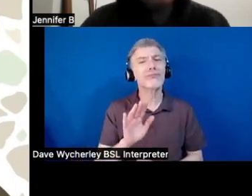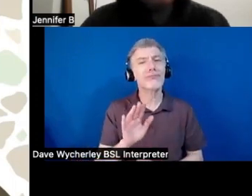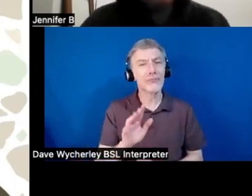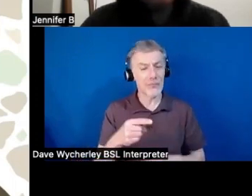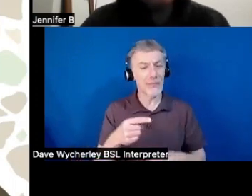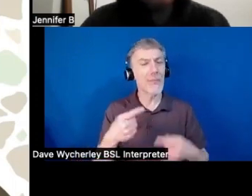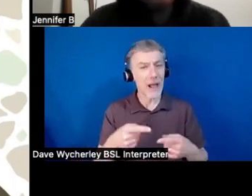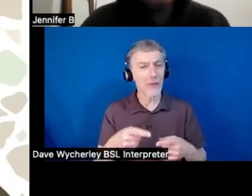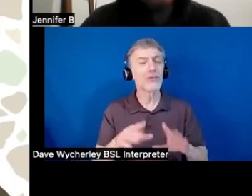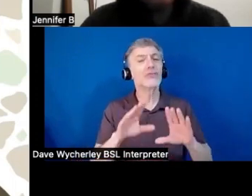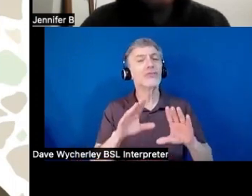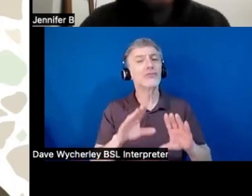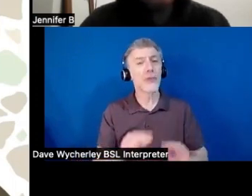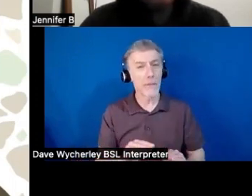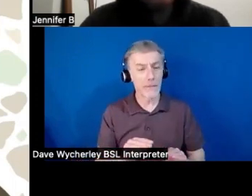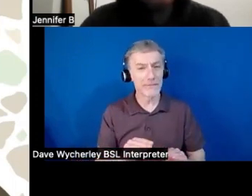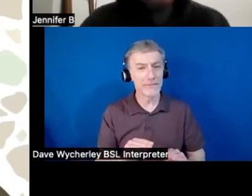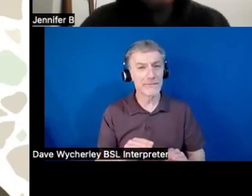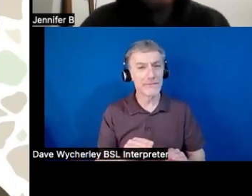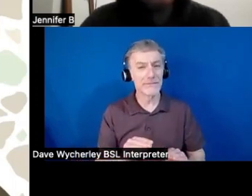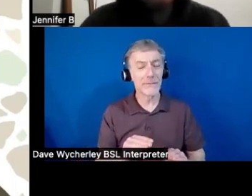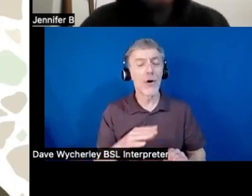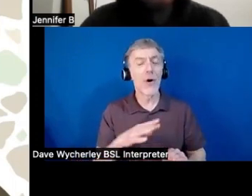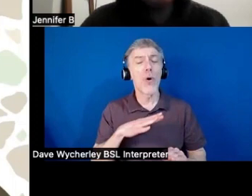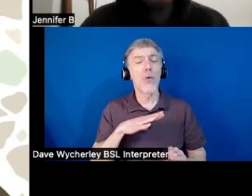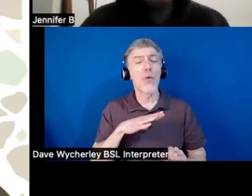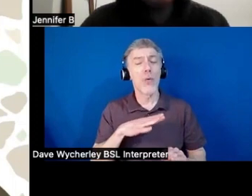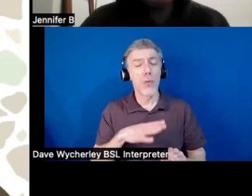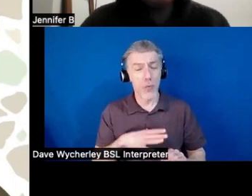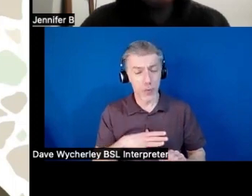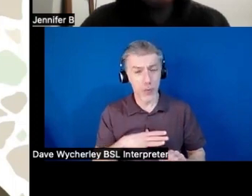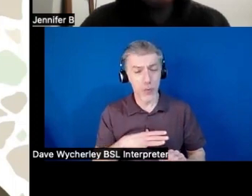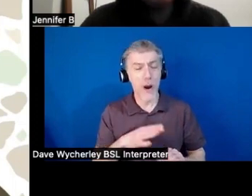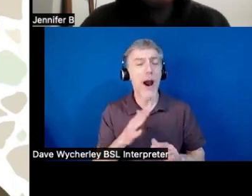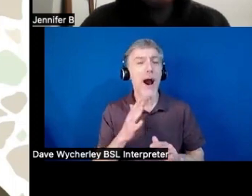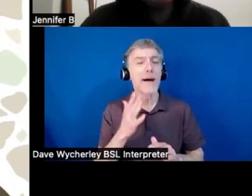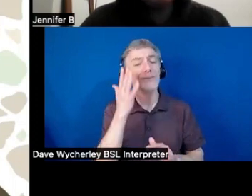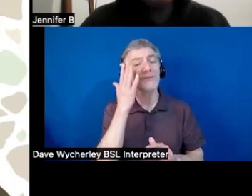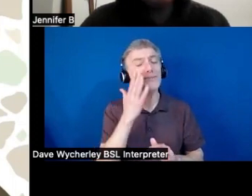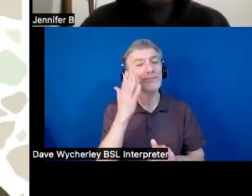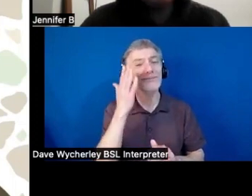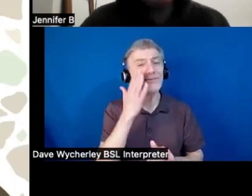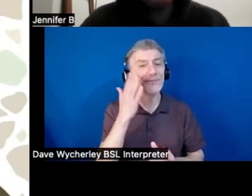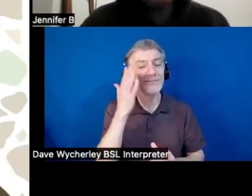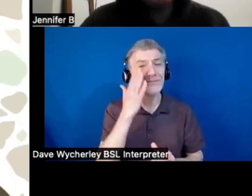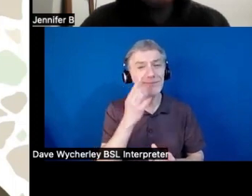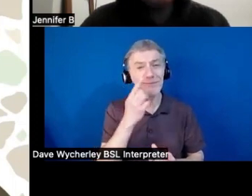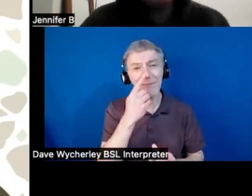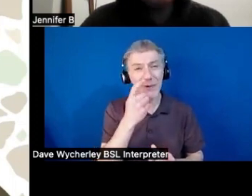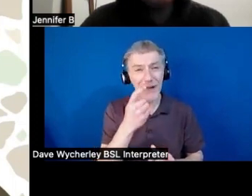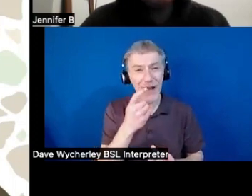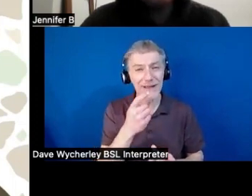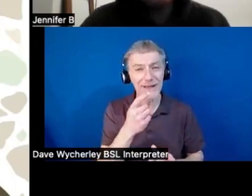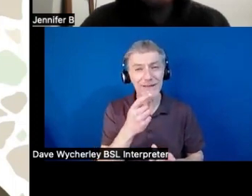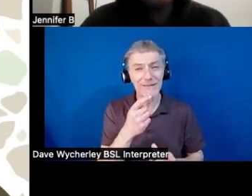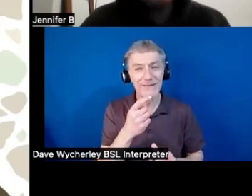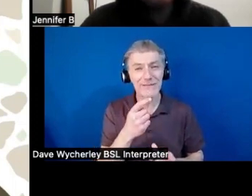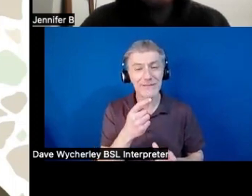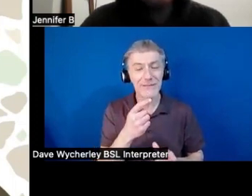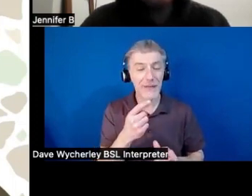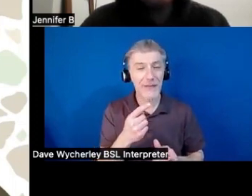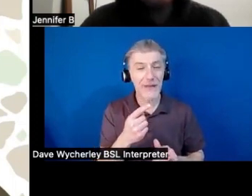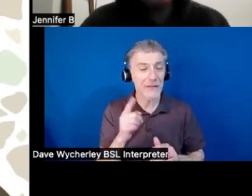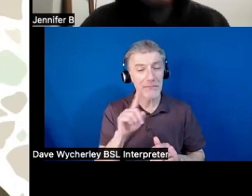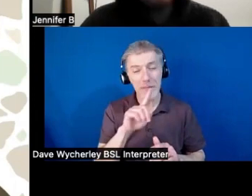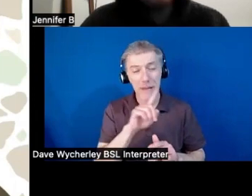itself is quite like a soothing kind of a balm for the, also like the irritation that obviously comes up when you're trying to do